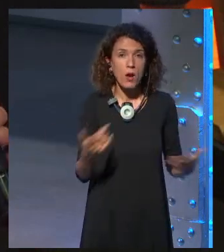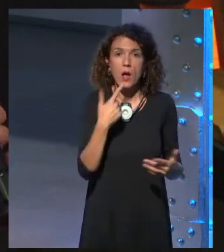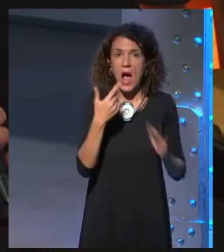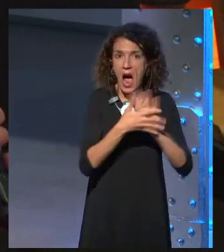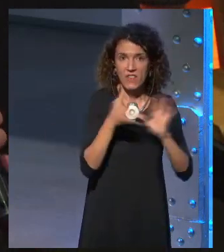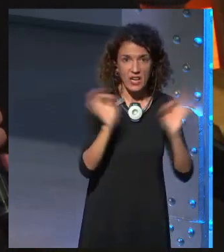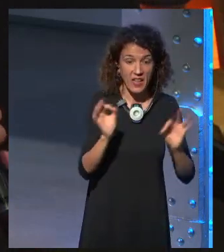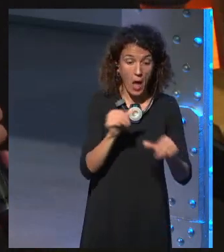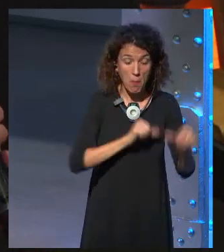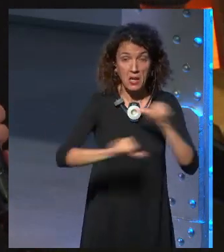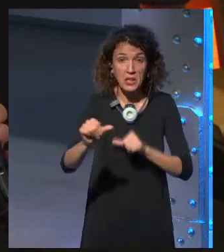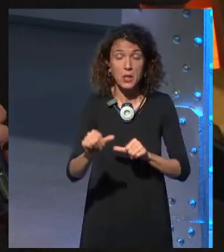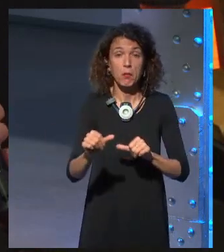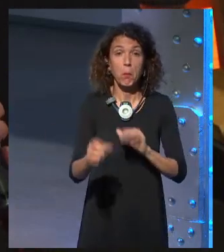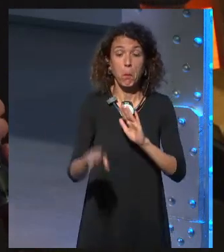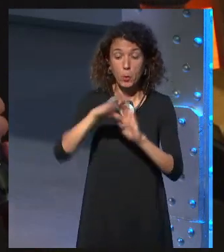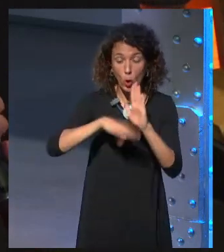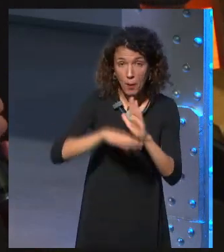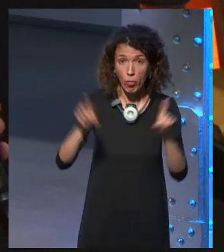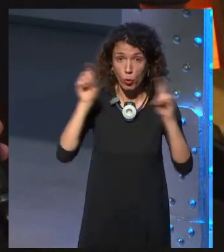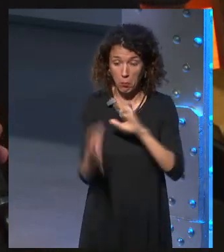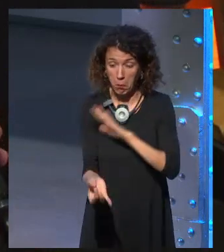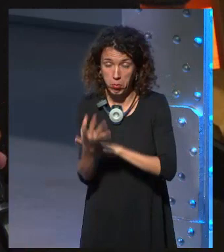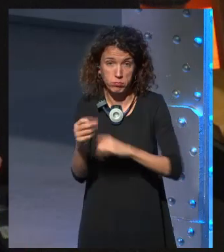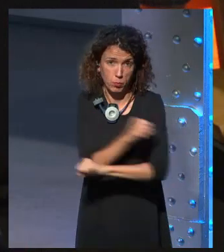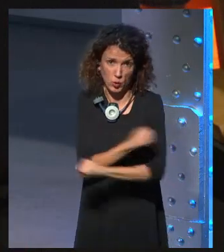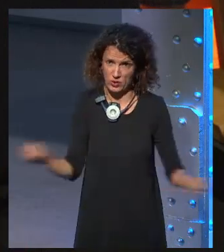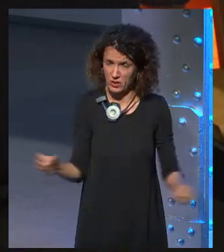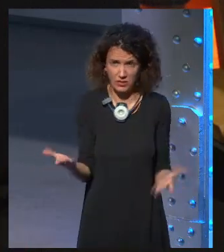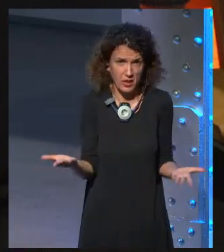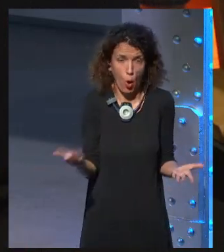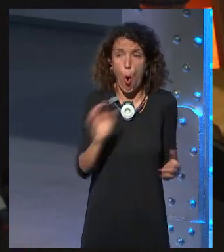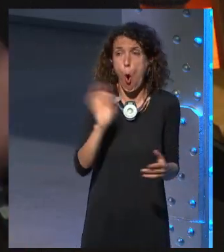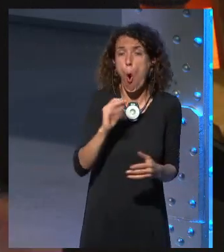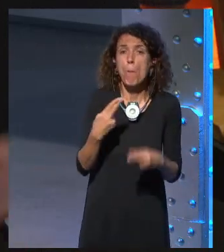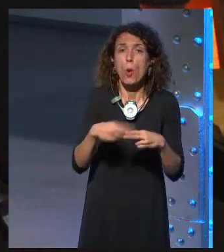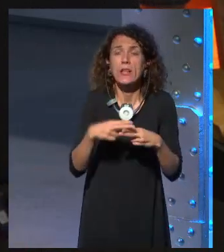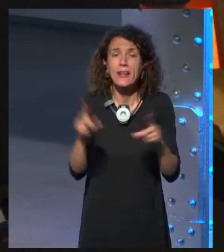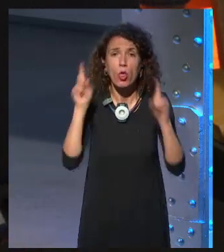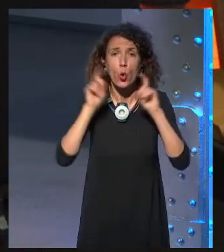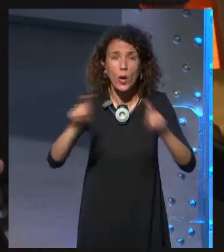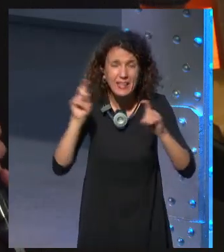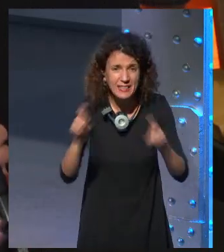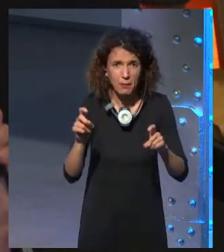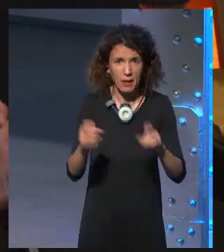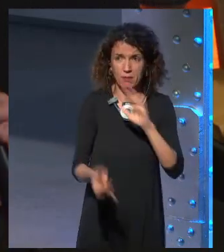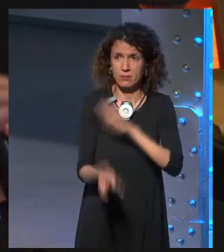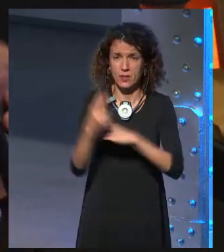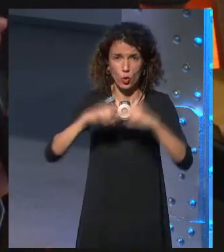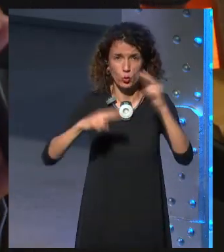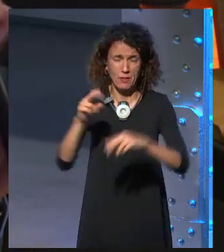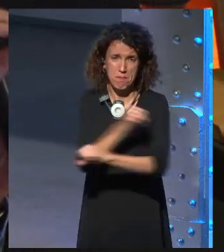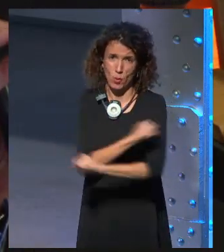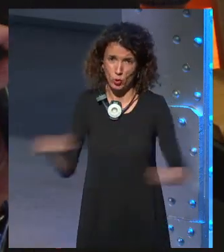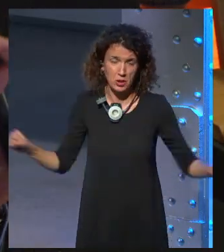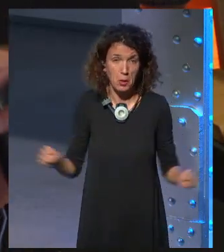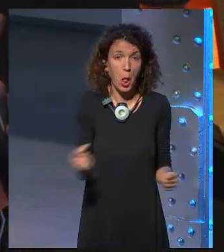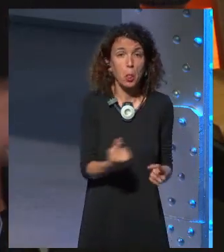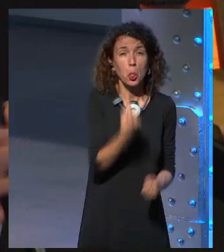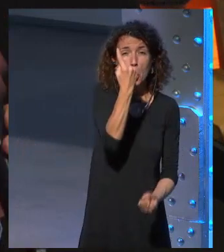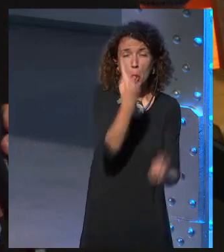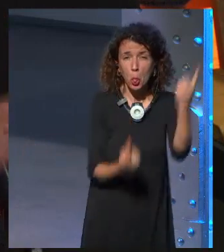build. So from there on, it's impossible to develop an education or a training program or an education policy, so